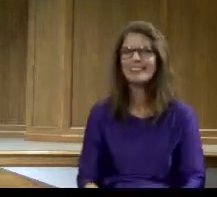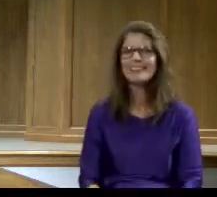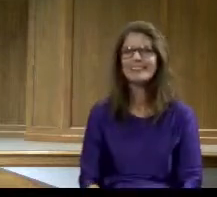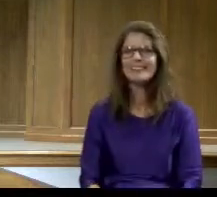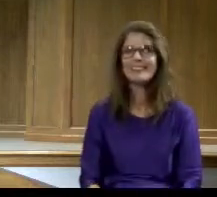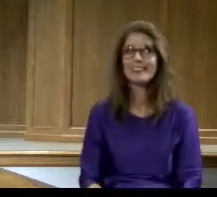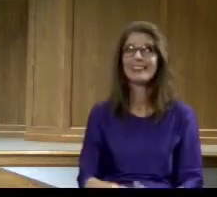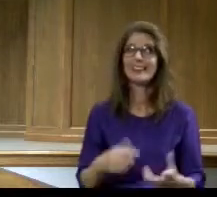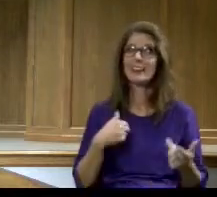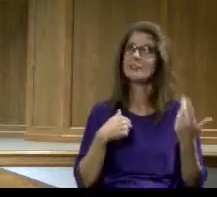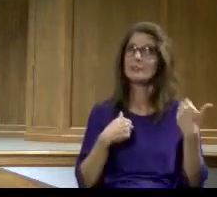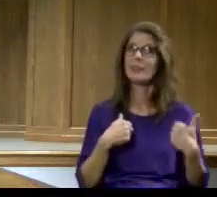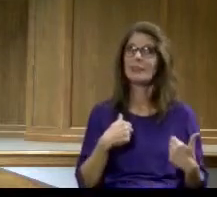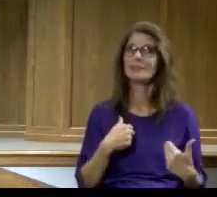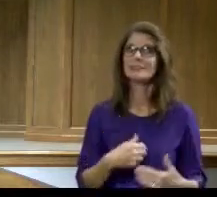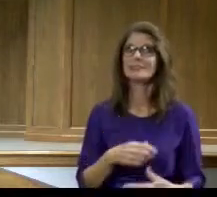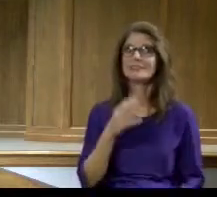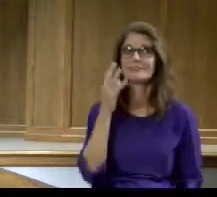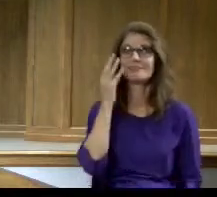It does me.